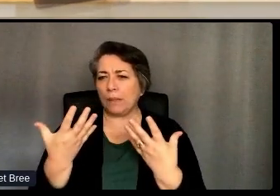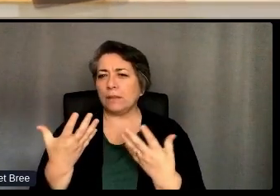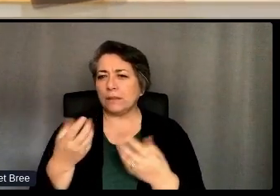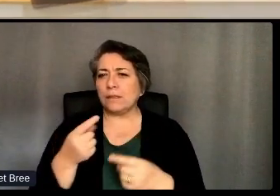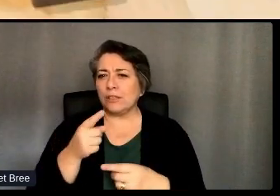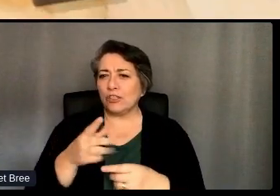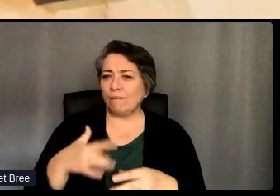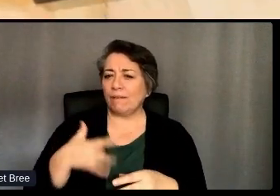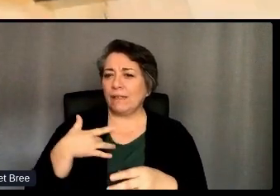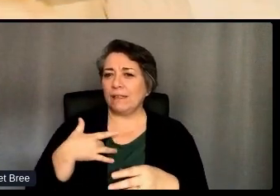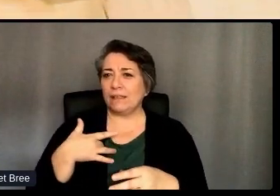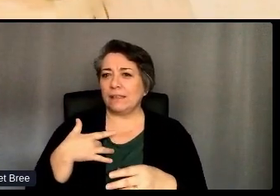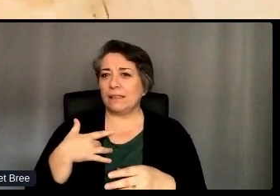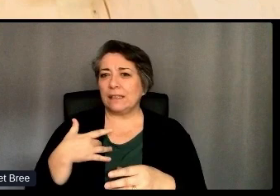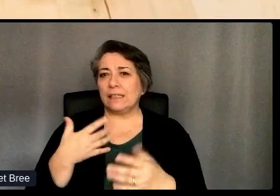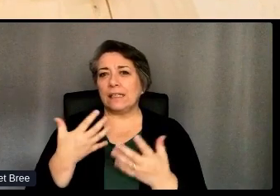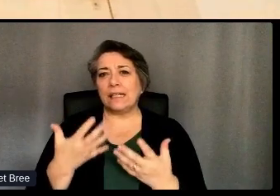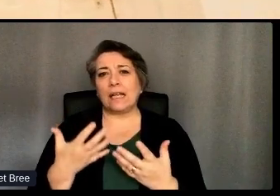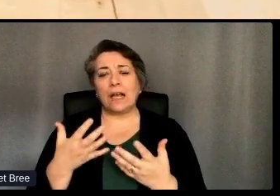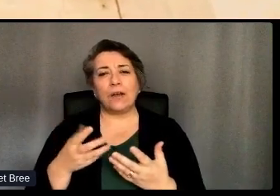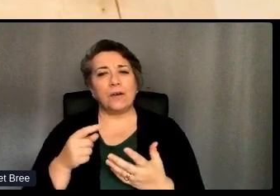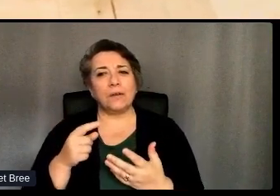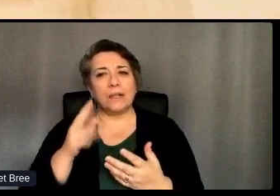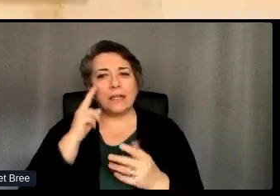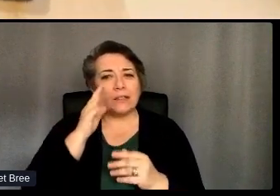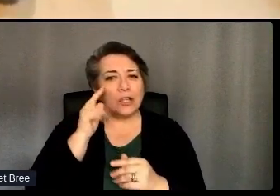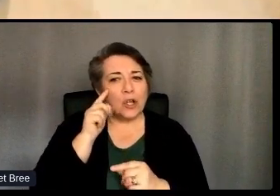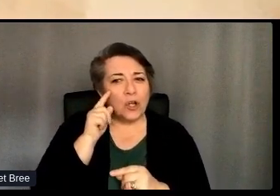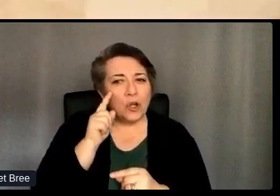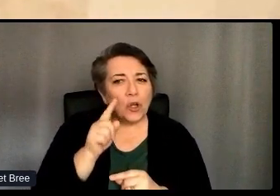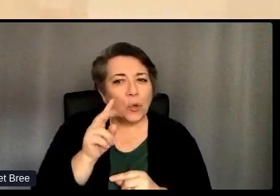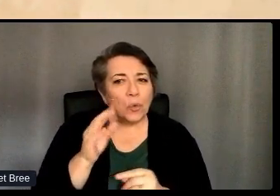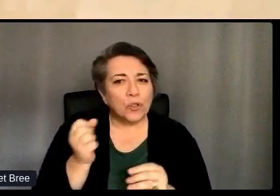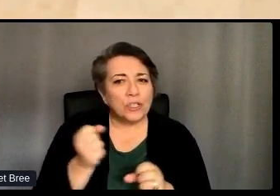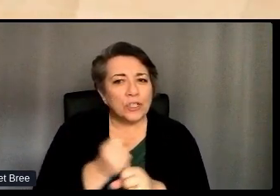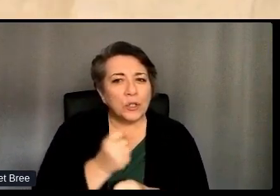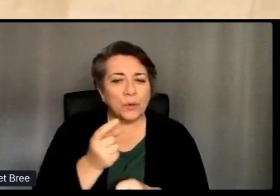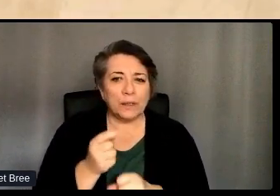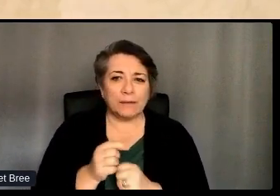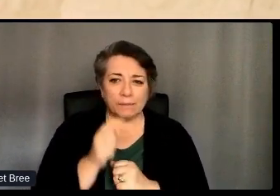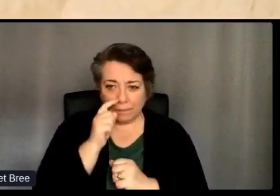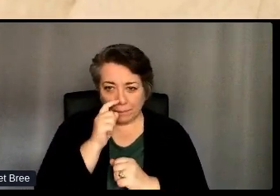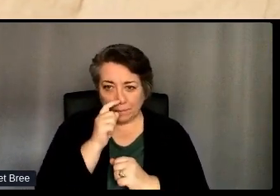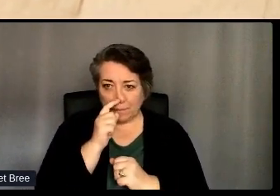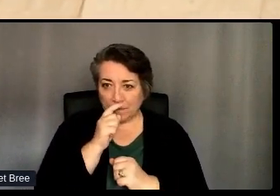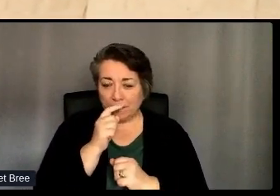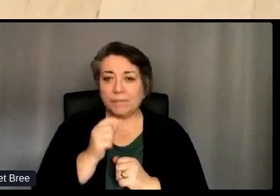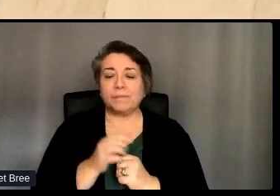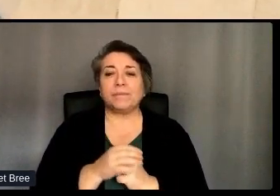Let's now actually take a closer look at Yara's setup and how we can actually configure it.